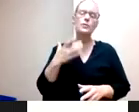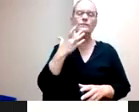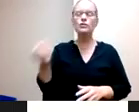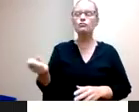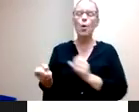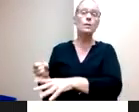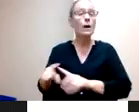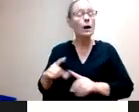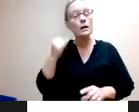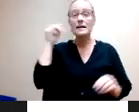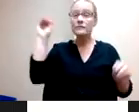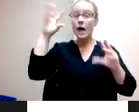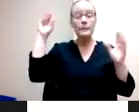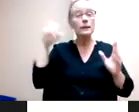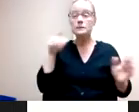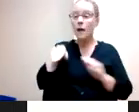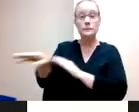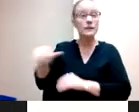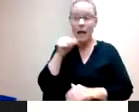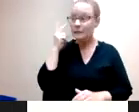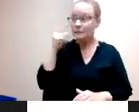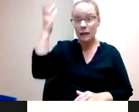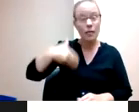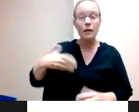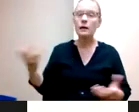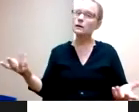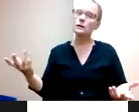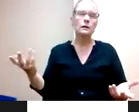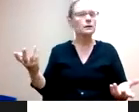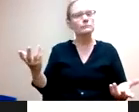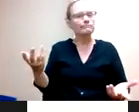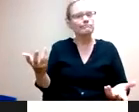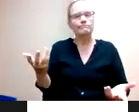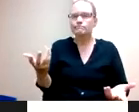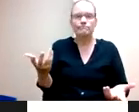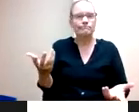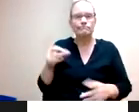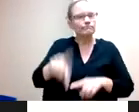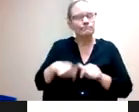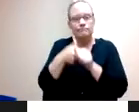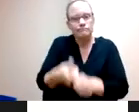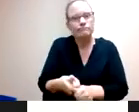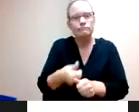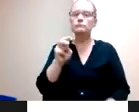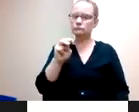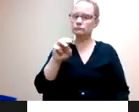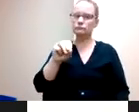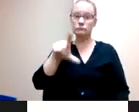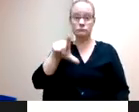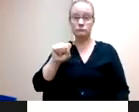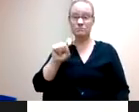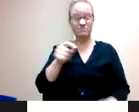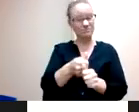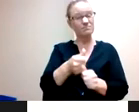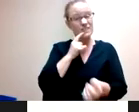comes in, if they do not see it, no matter what the family says, it must be performed. The MOLST are actual doctor's orders.